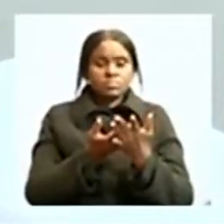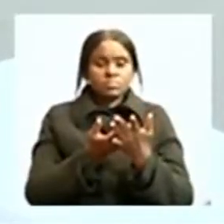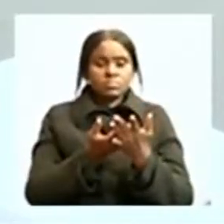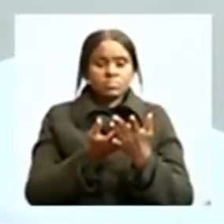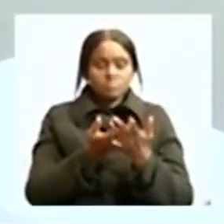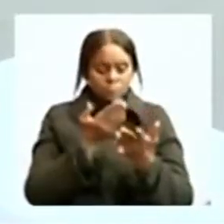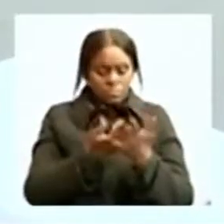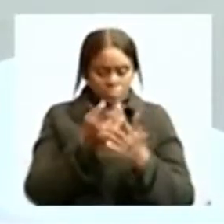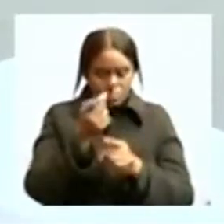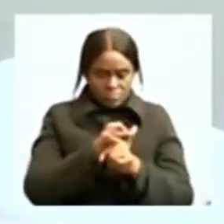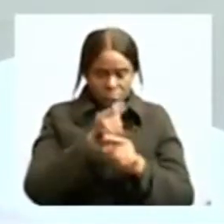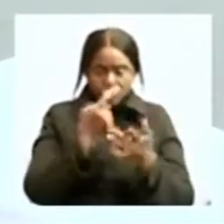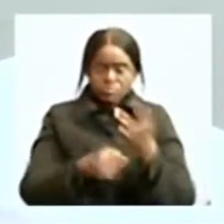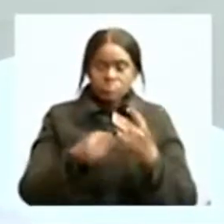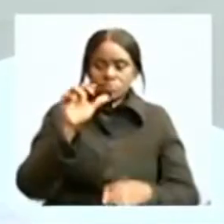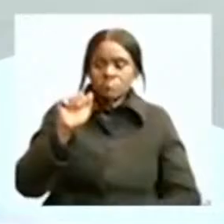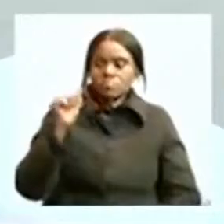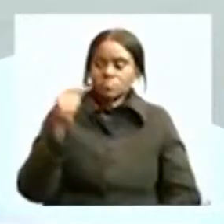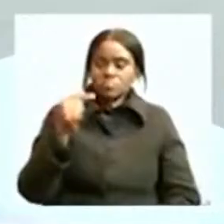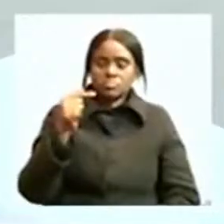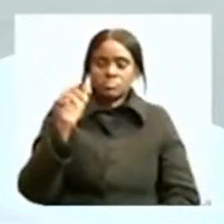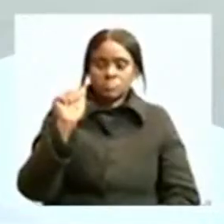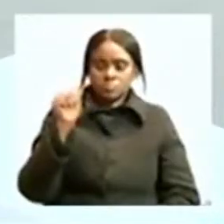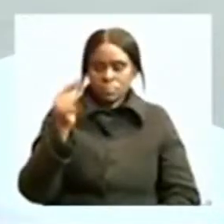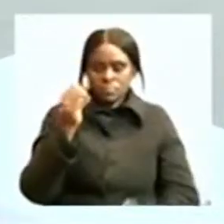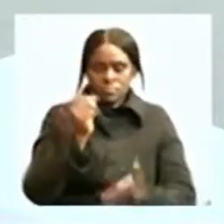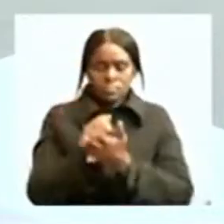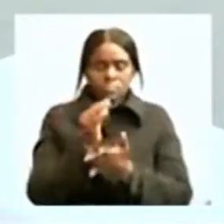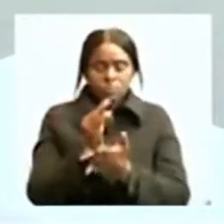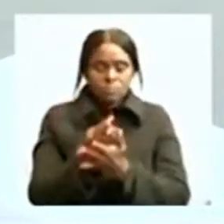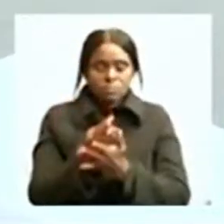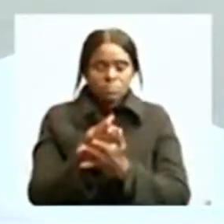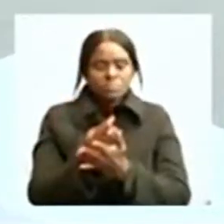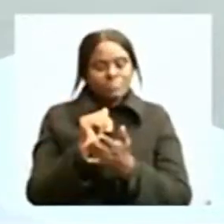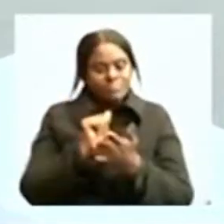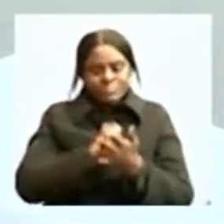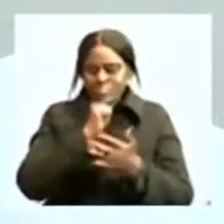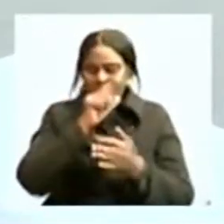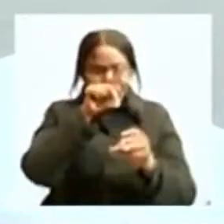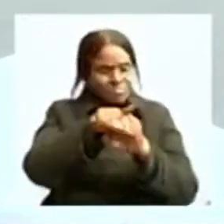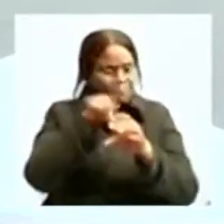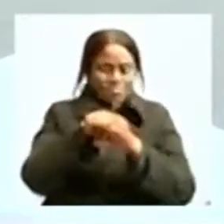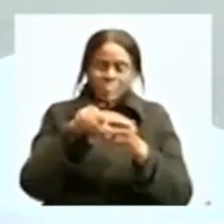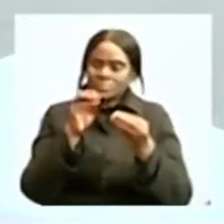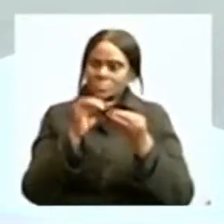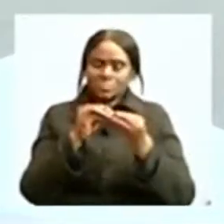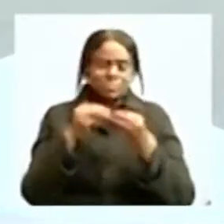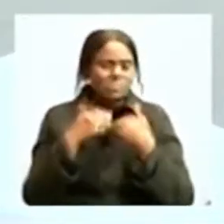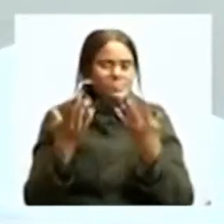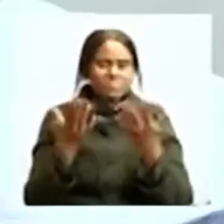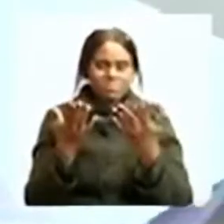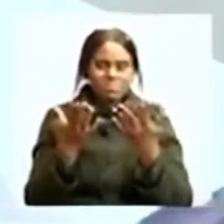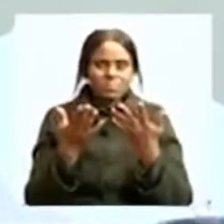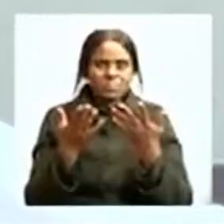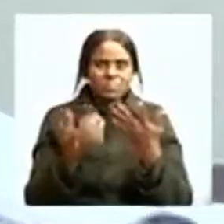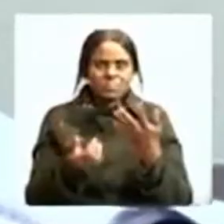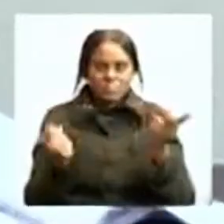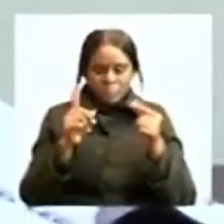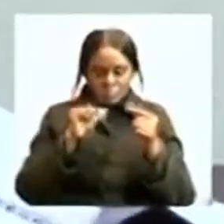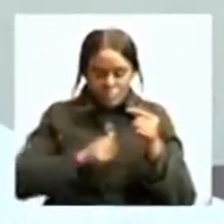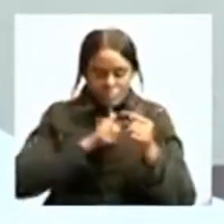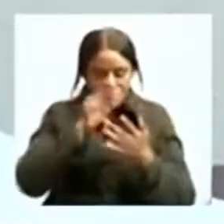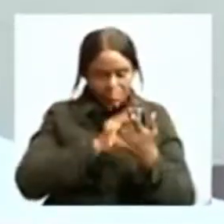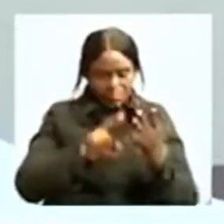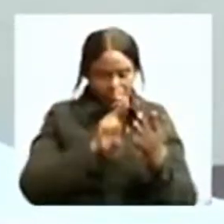that has come from AG's office. We don't participate. And when we